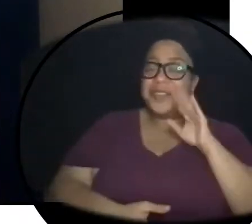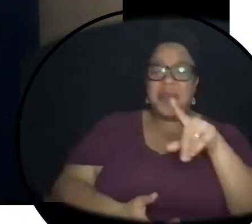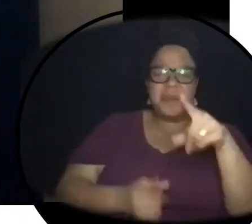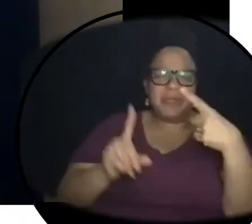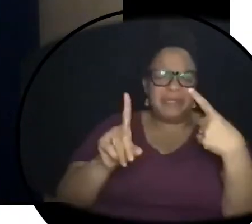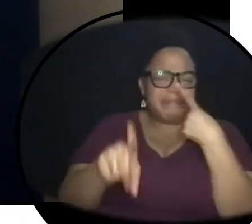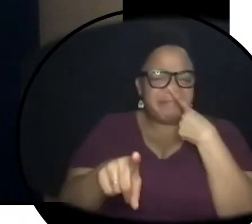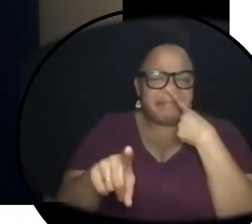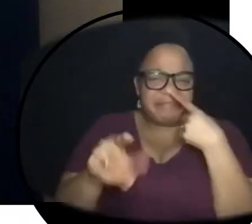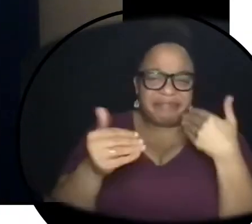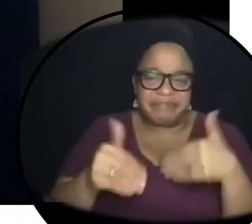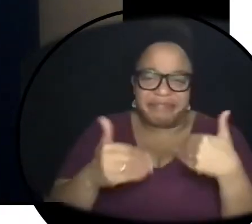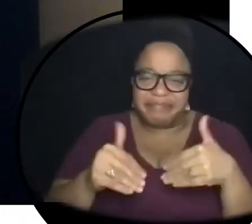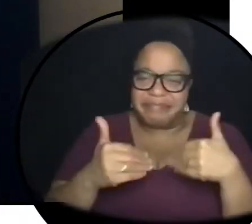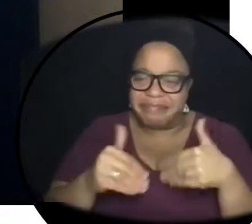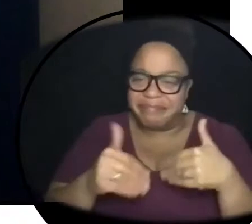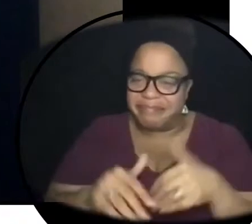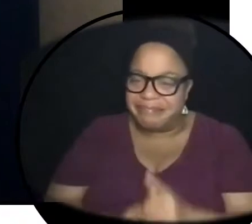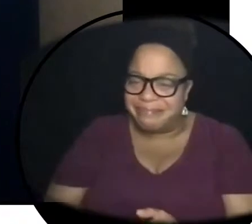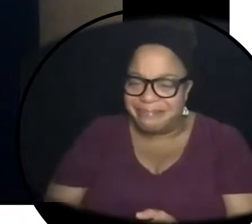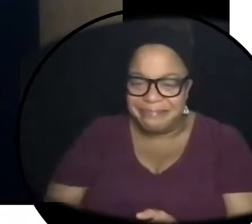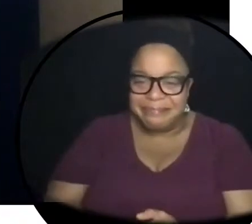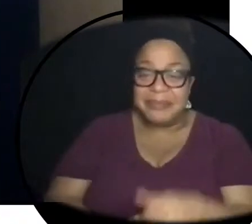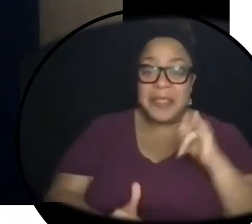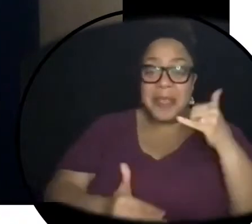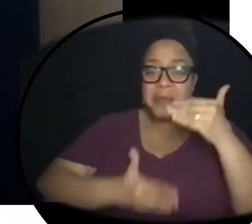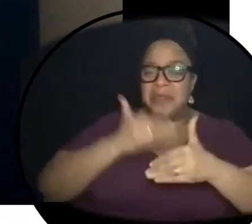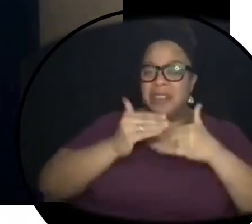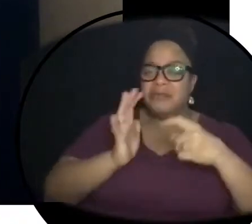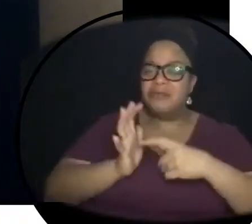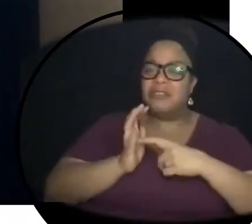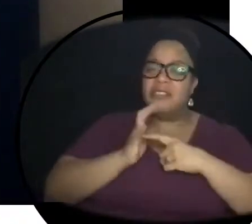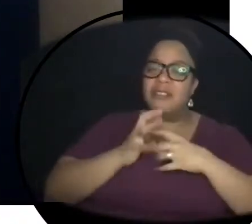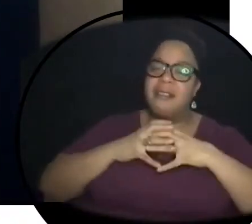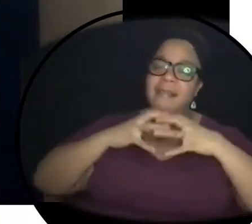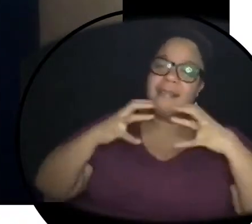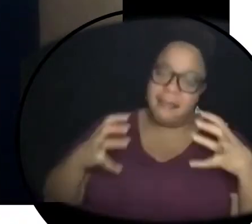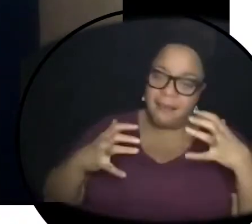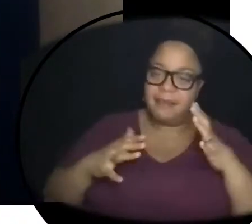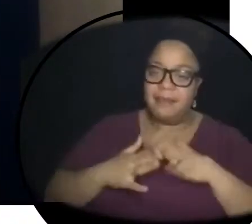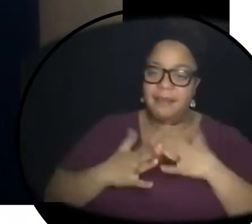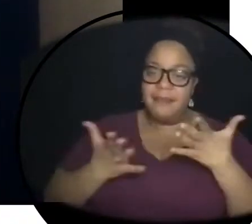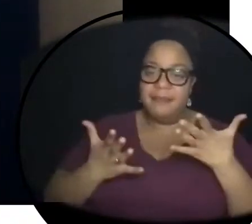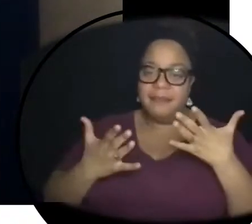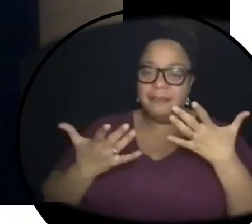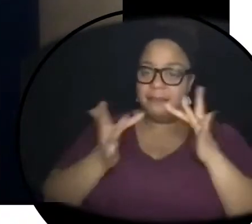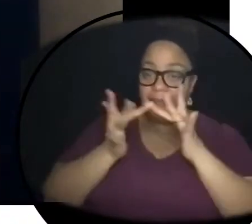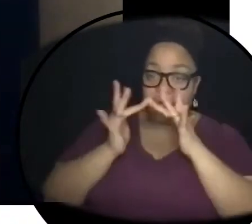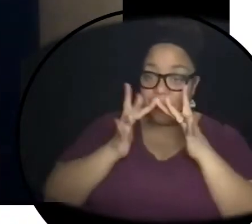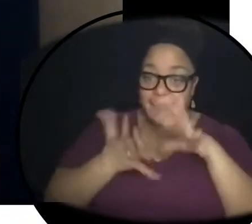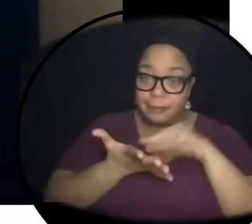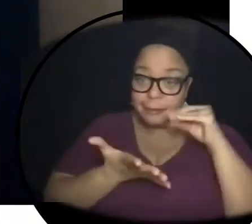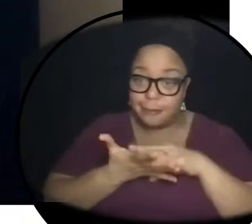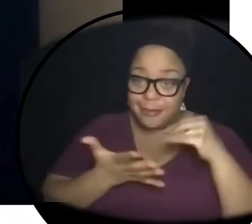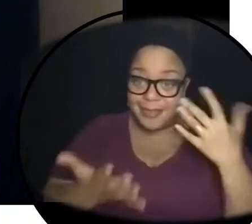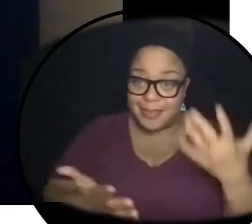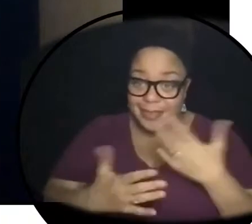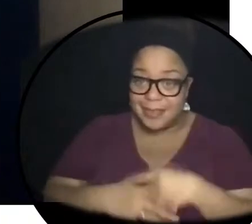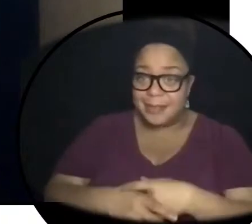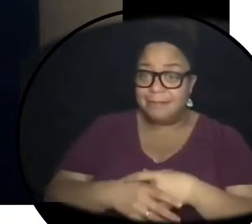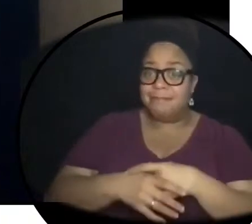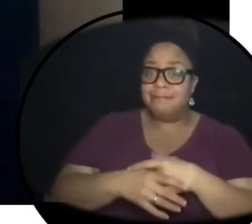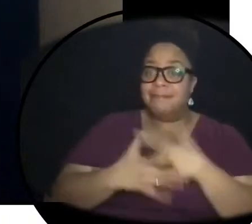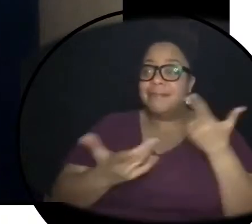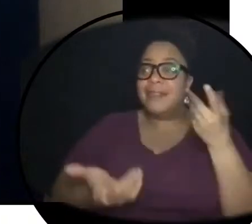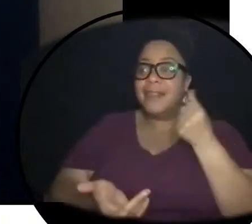the work is exactly how Angela was describing it. It has to do with building and with being able to and